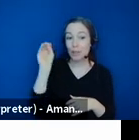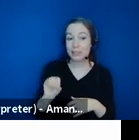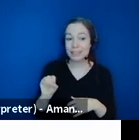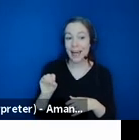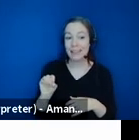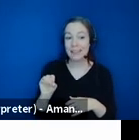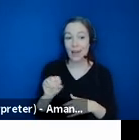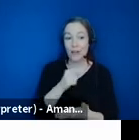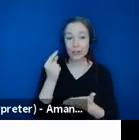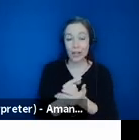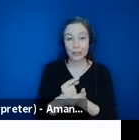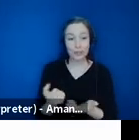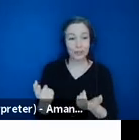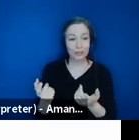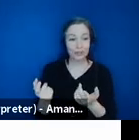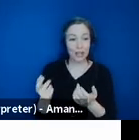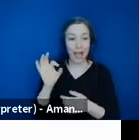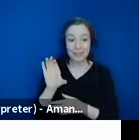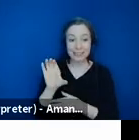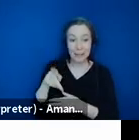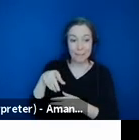friends and see familiar faces around campus.